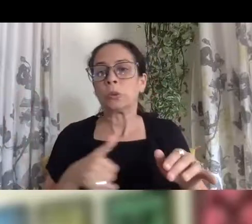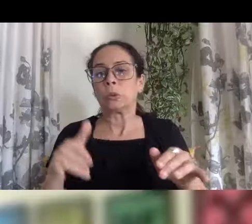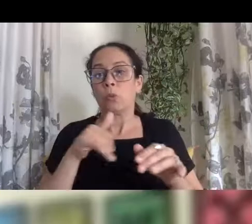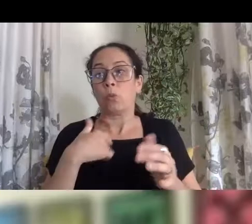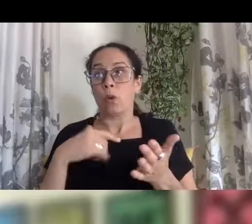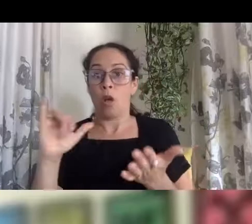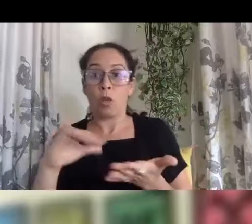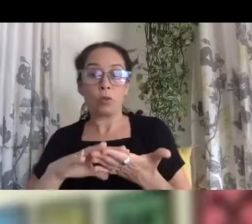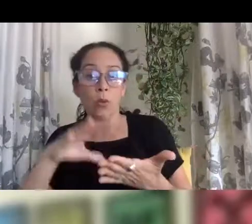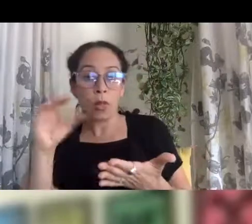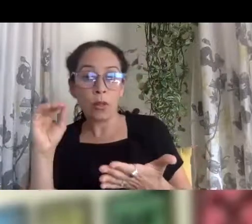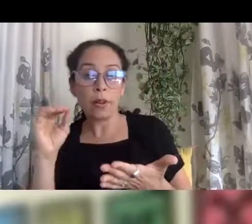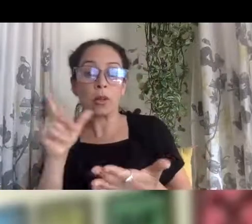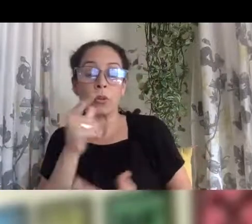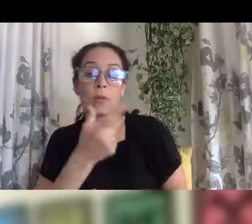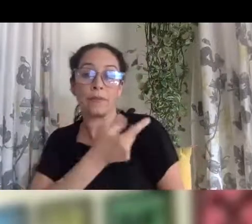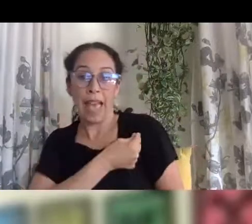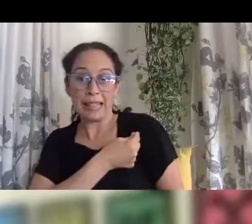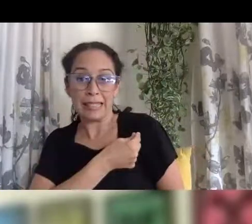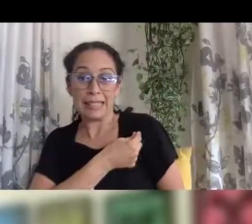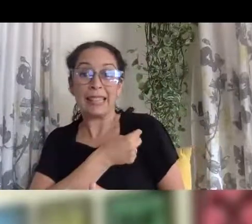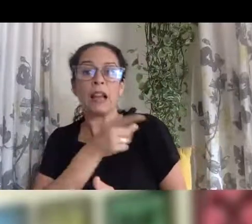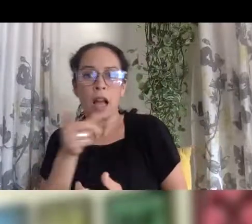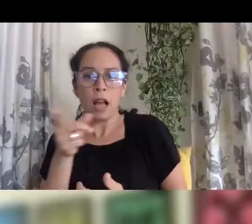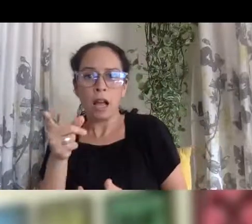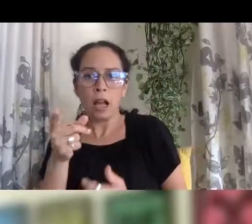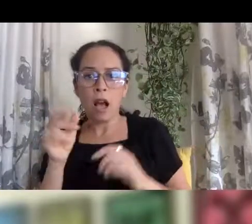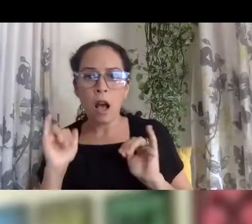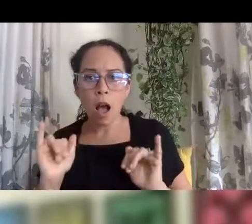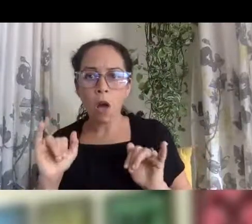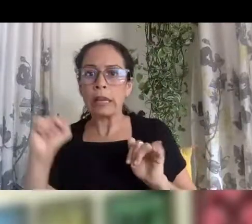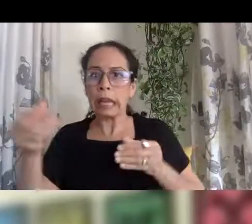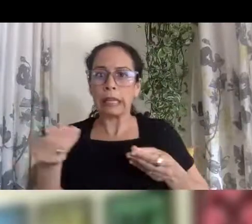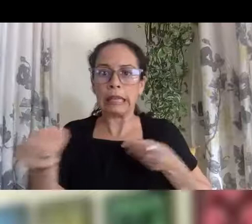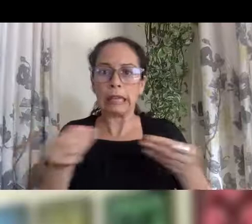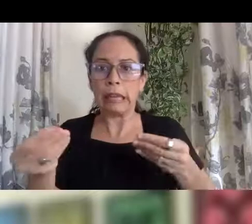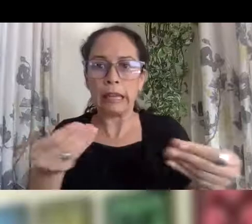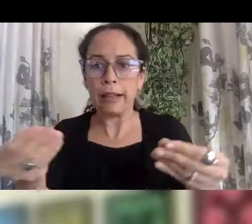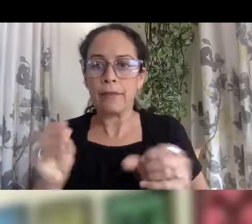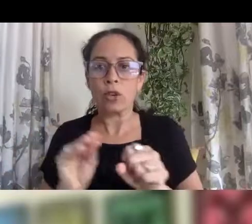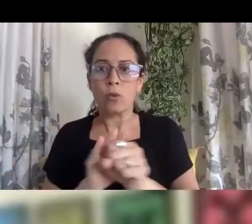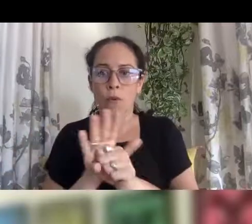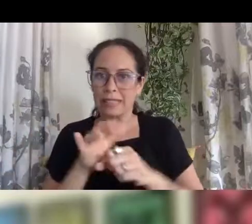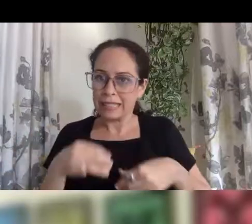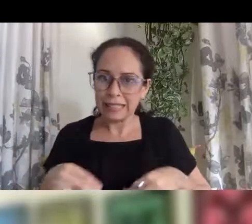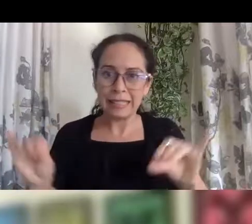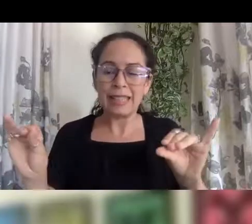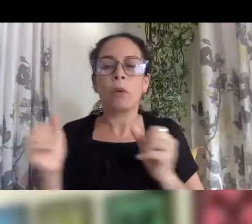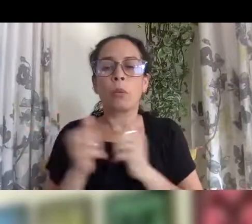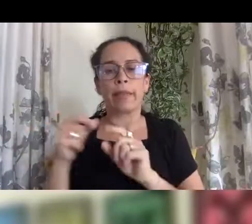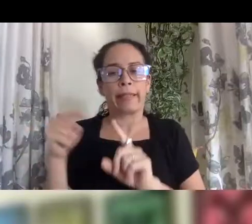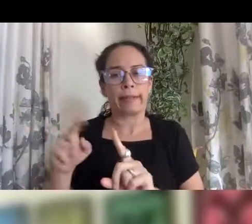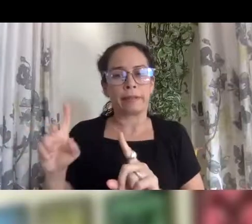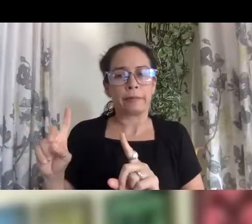vaccinated individuals can also still transmit COVID with the new Delta variant. And especially in the fall